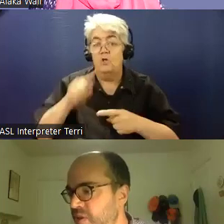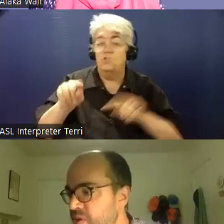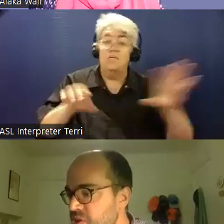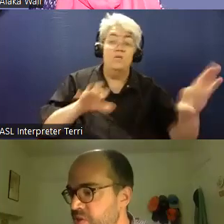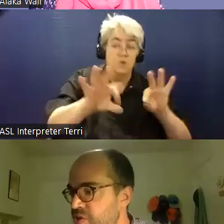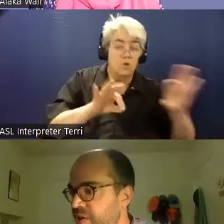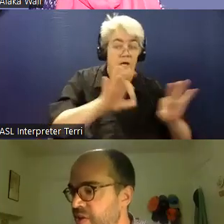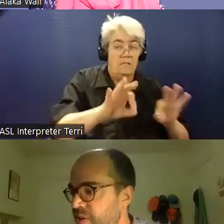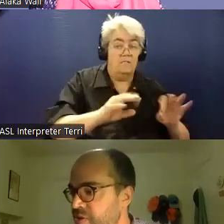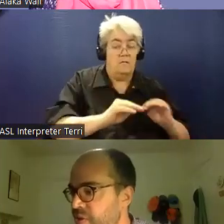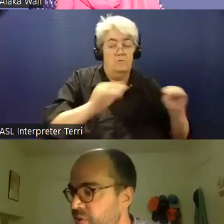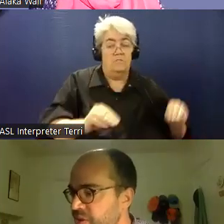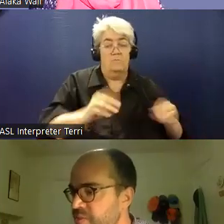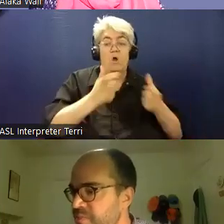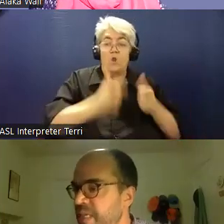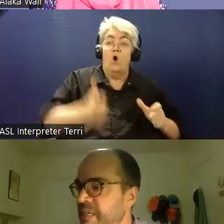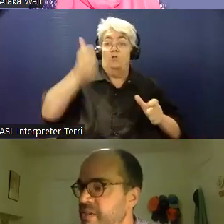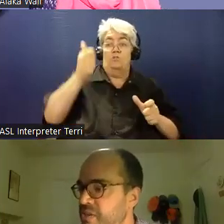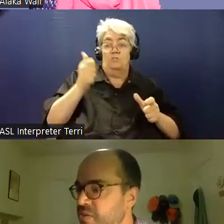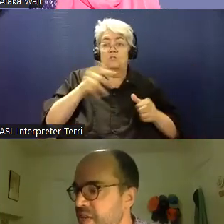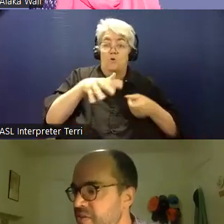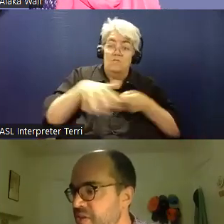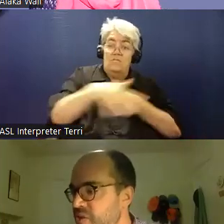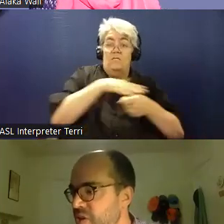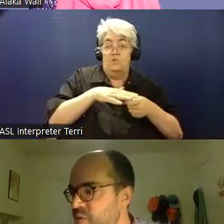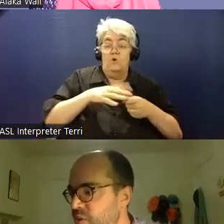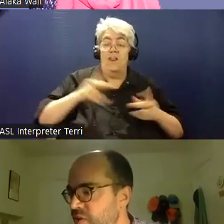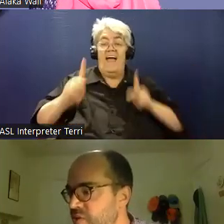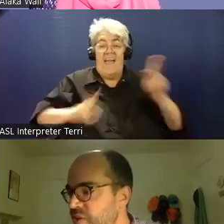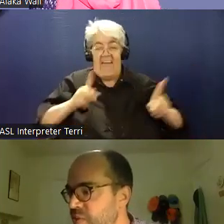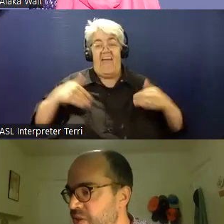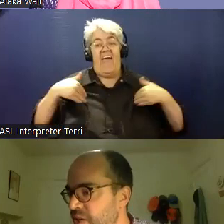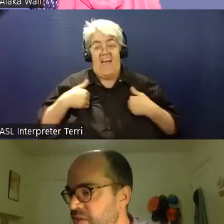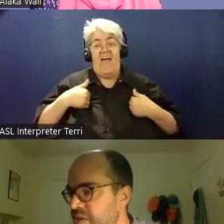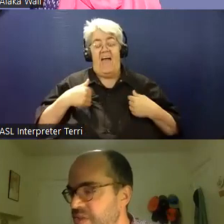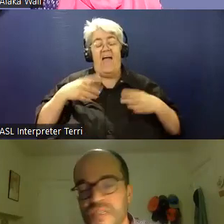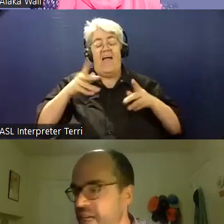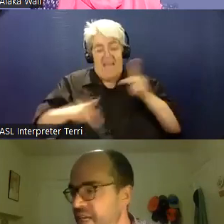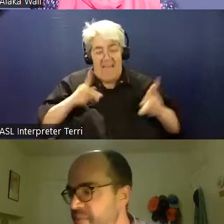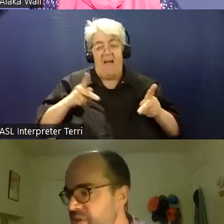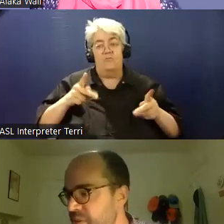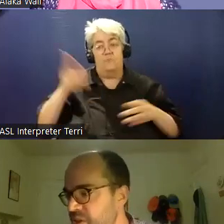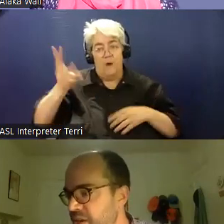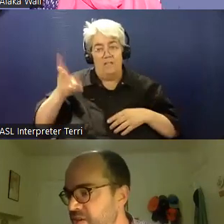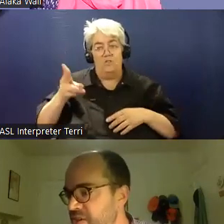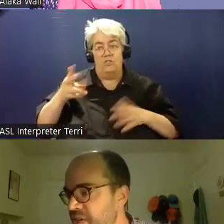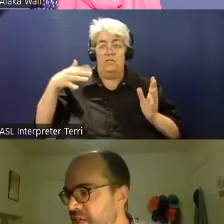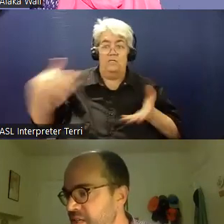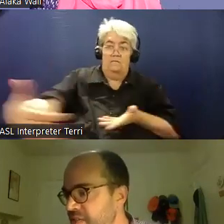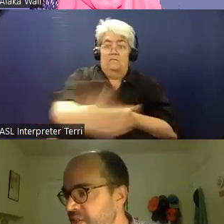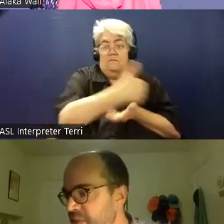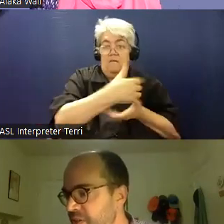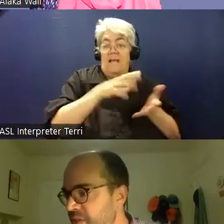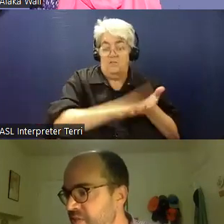museum's largest regional anthropology holdings. Since 2000, she has worked closely with ecologists and museum educators